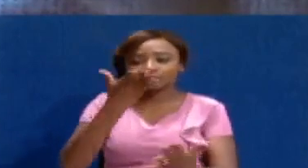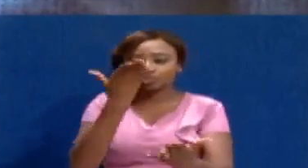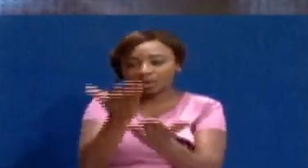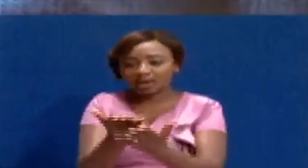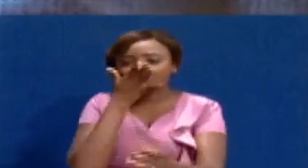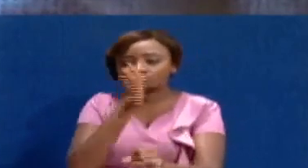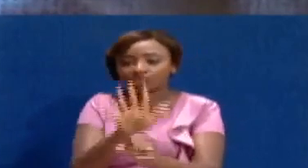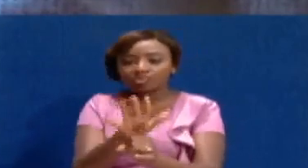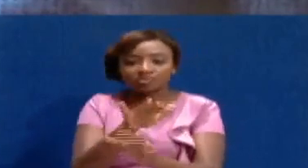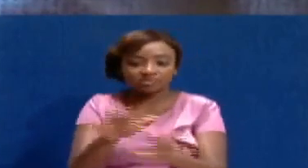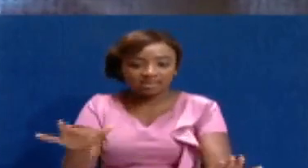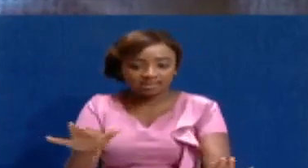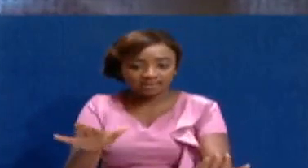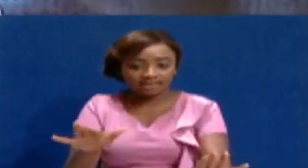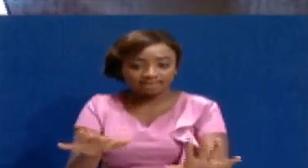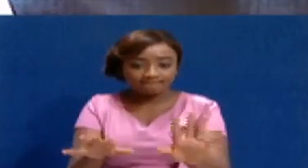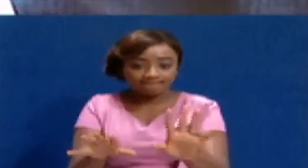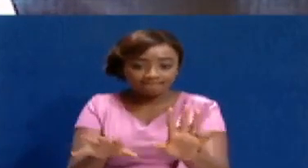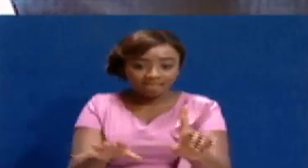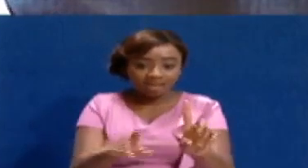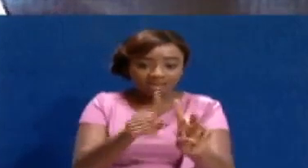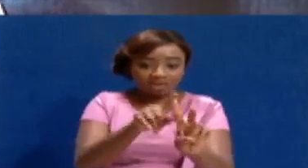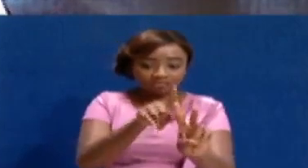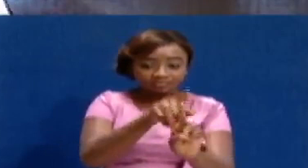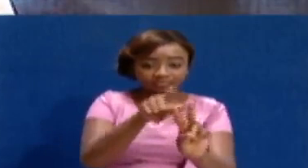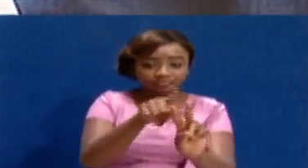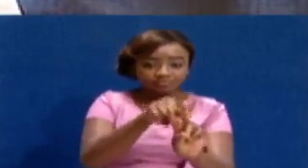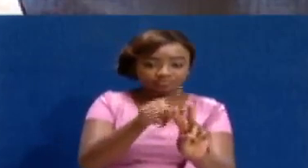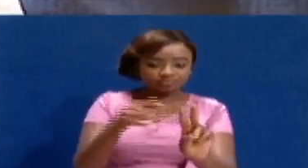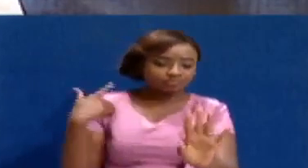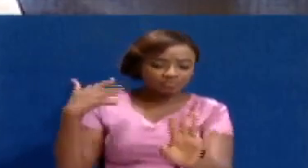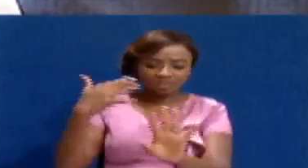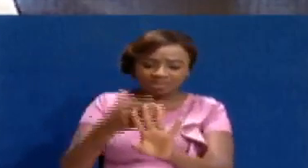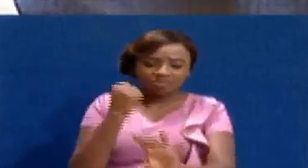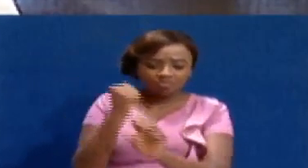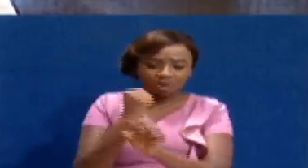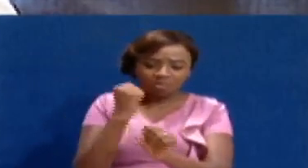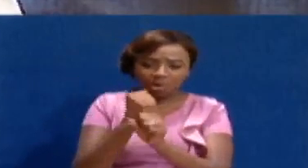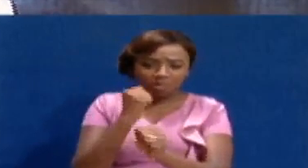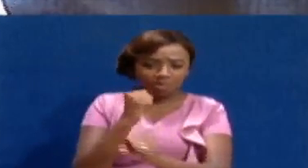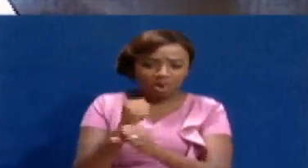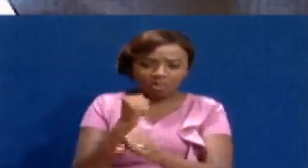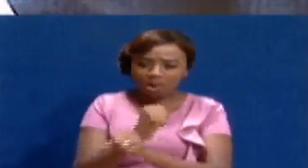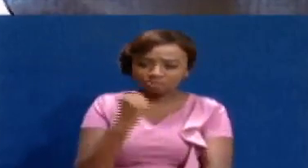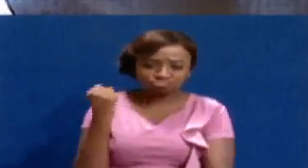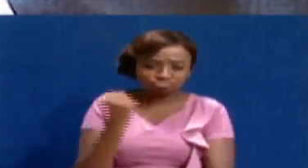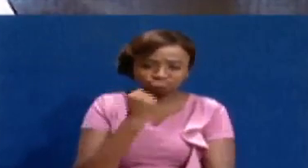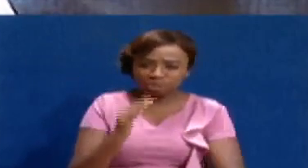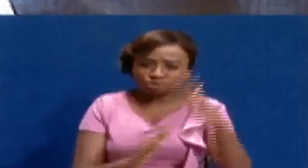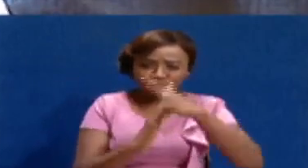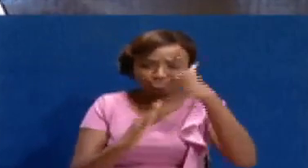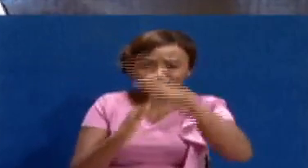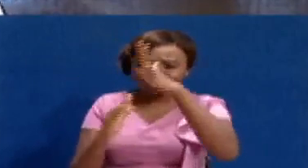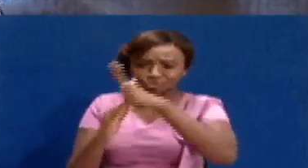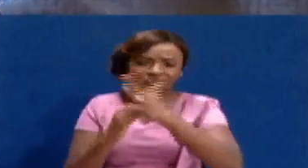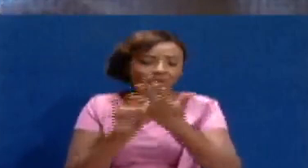Kenya's promised land. Both Kenyatta and Odinga have been top-level players in every presidential election